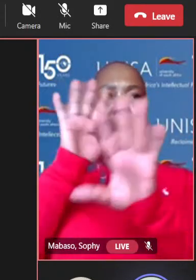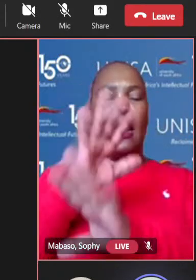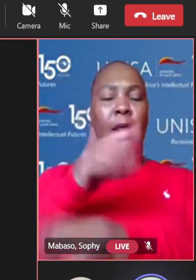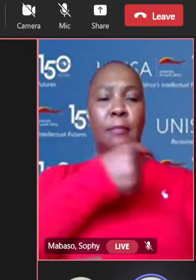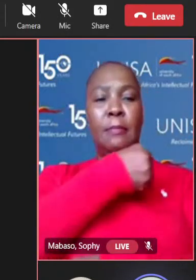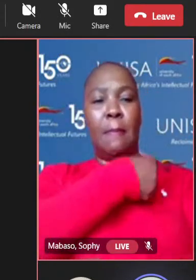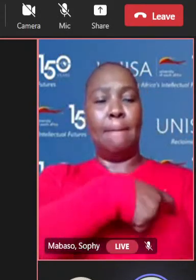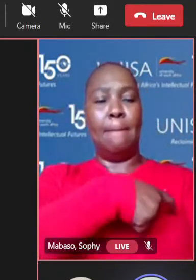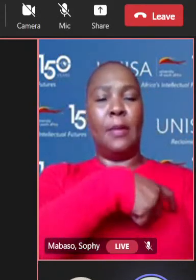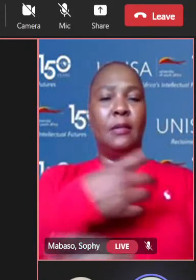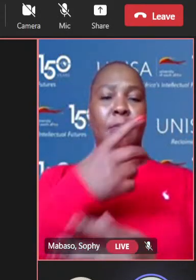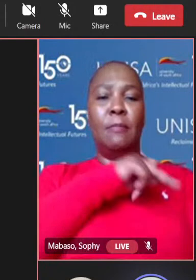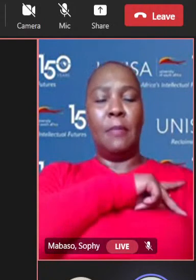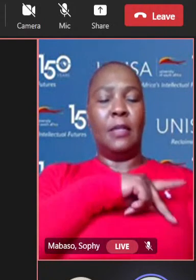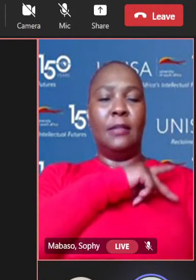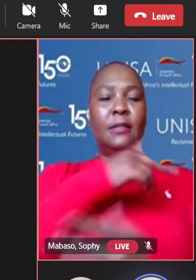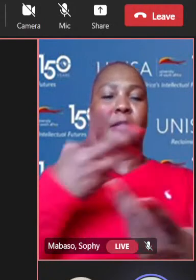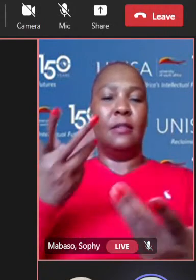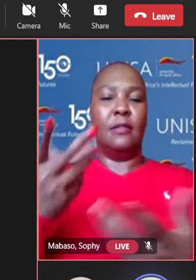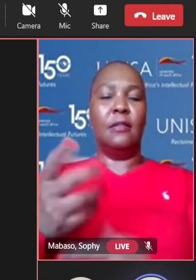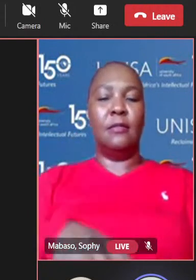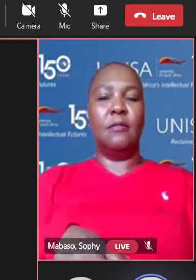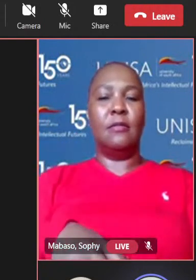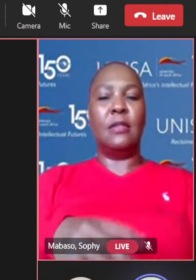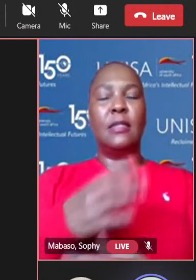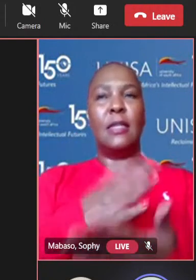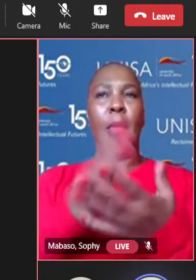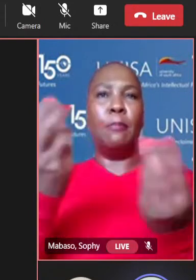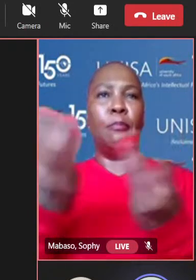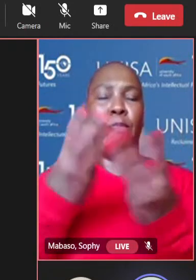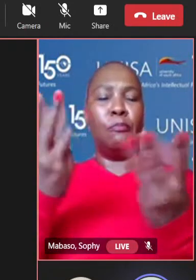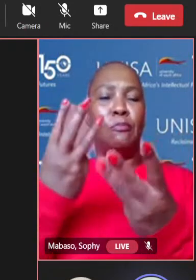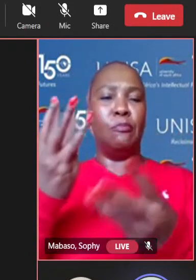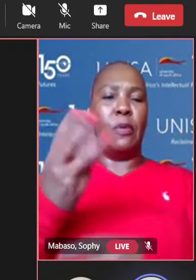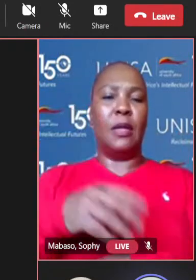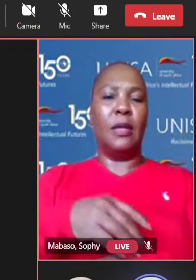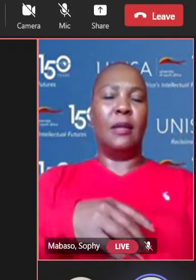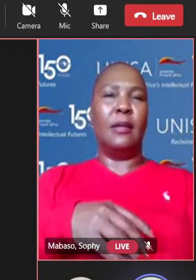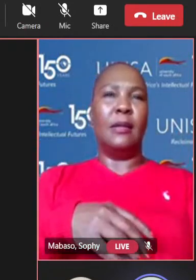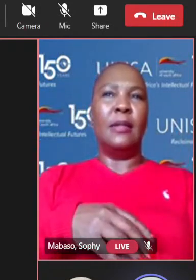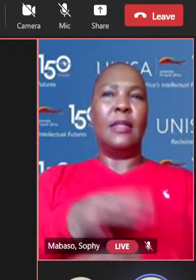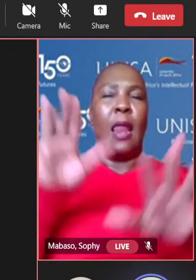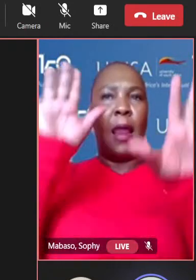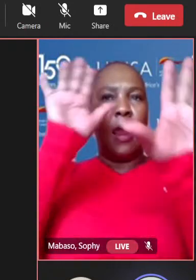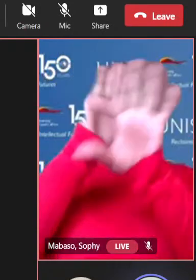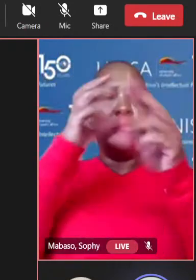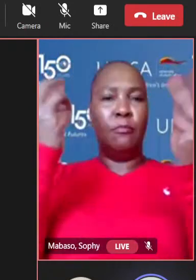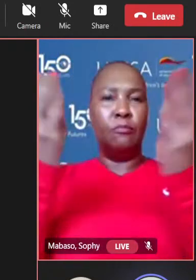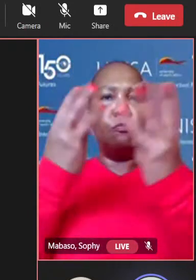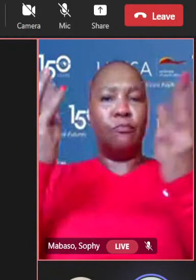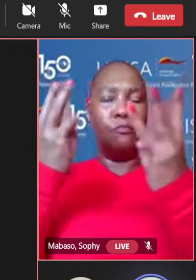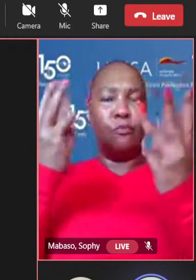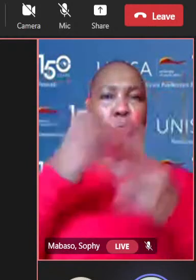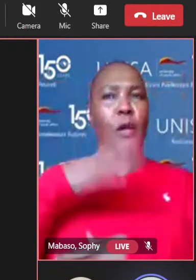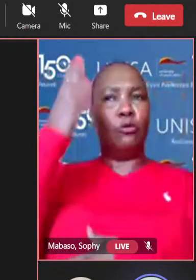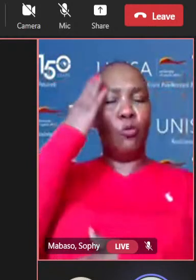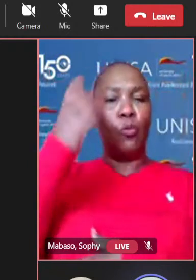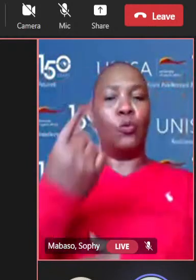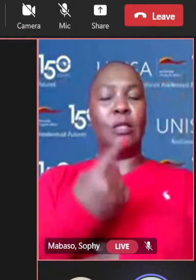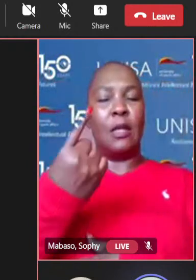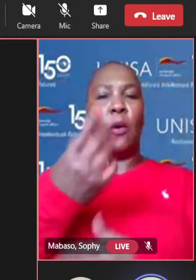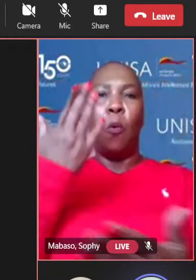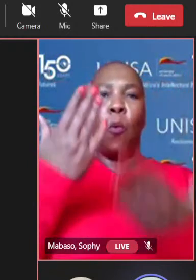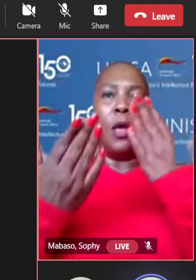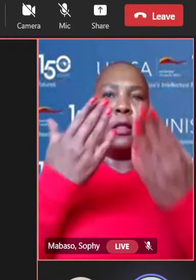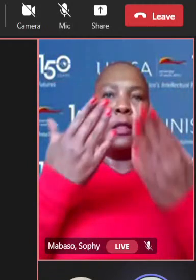best, they're morning people. Okay, some people are night people. So you need to know yourself, whether you're a night person